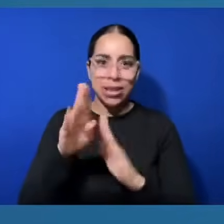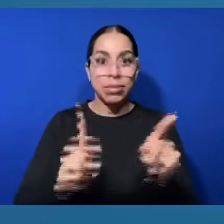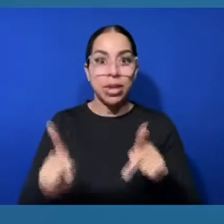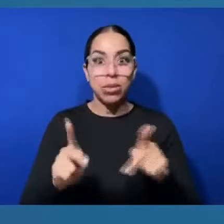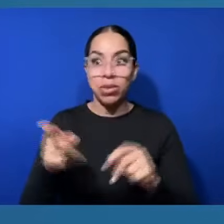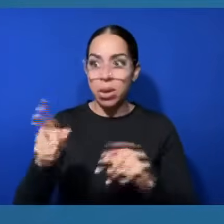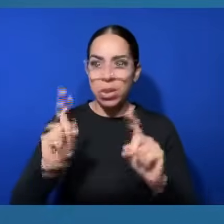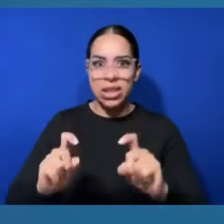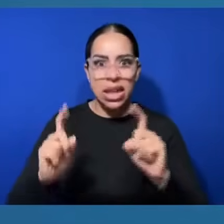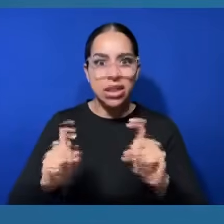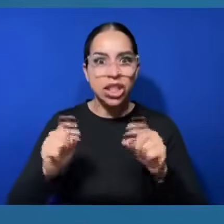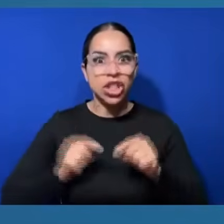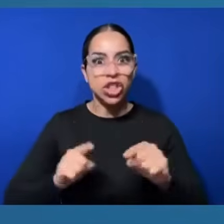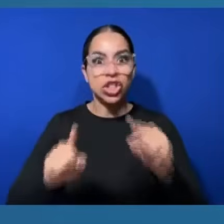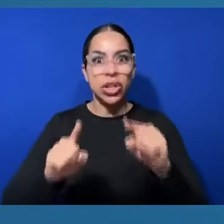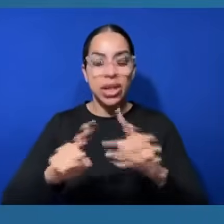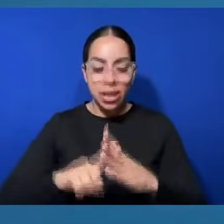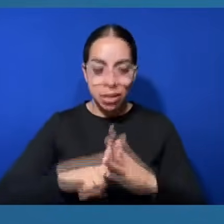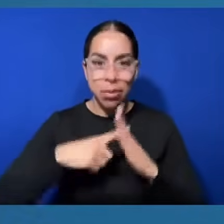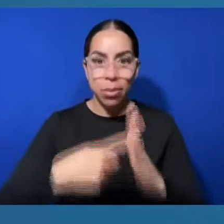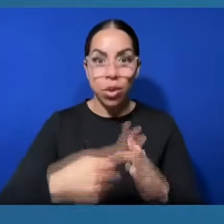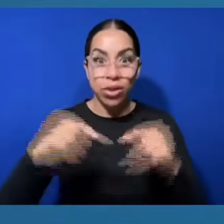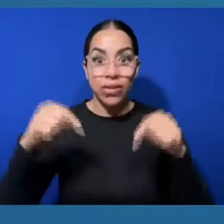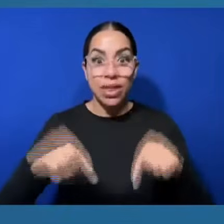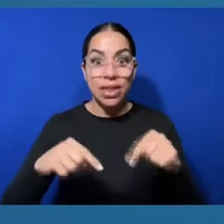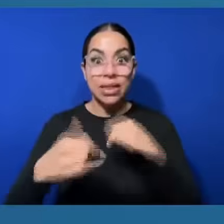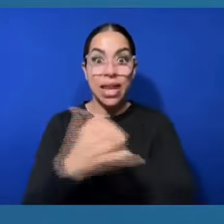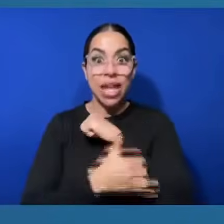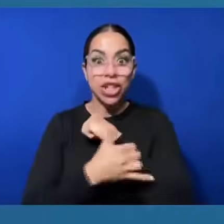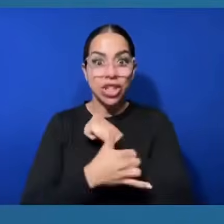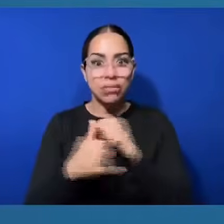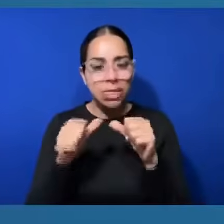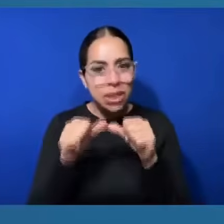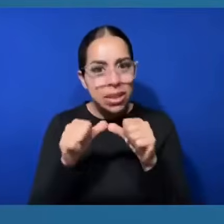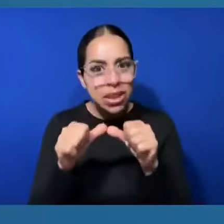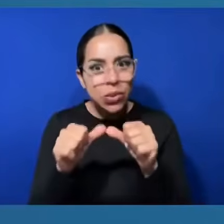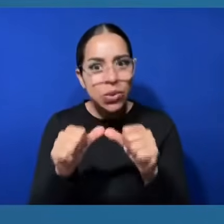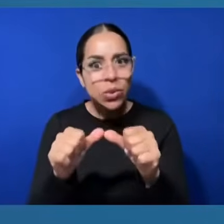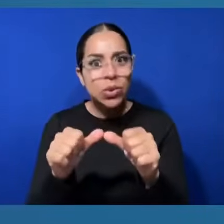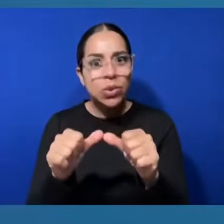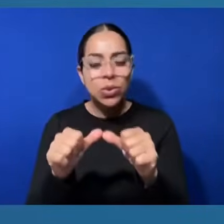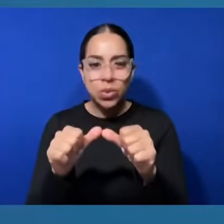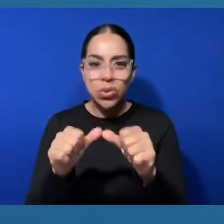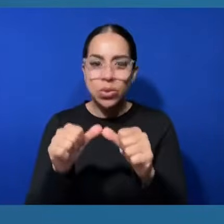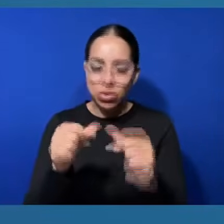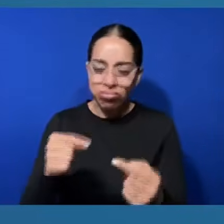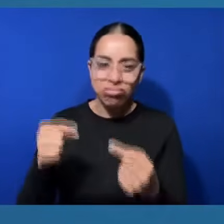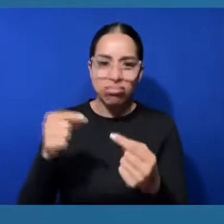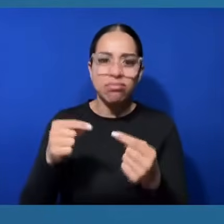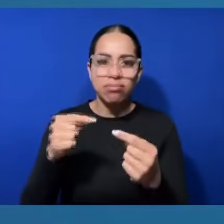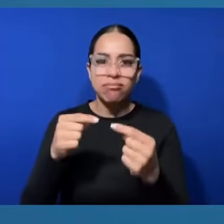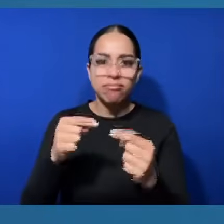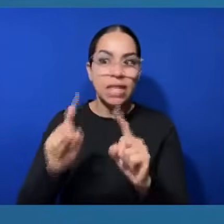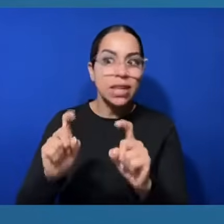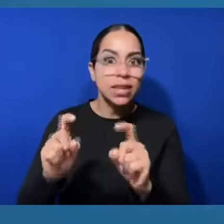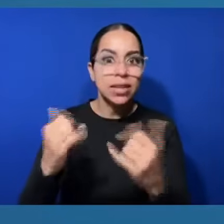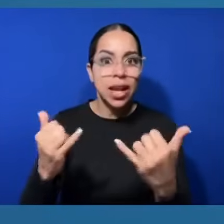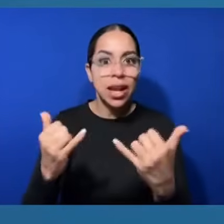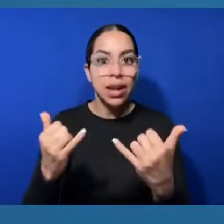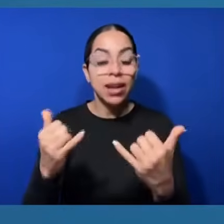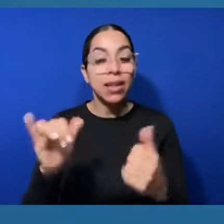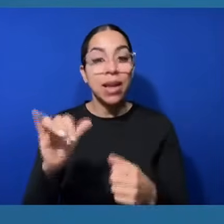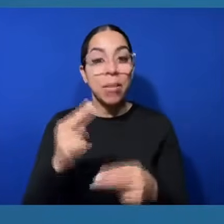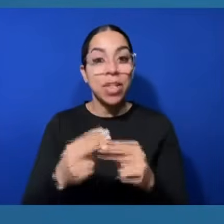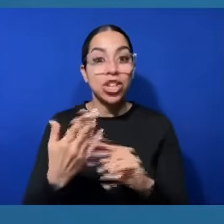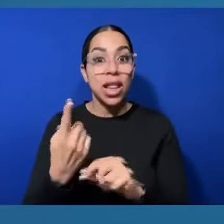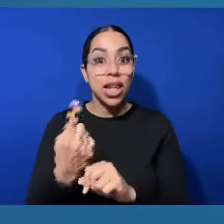and they're continuing to be tested today. As I said last year, Speaking about the hostages, I